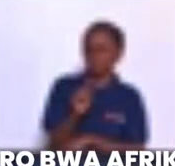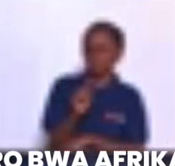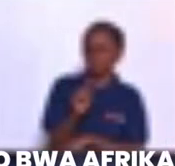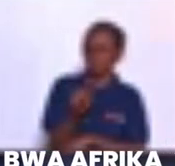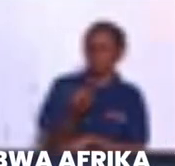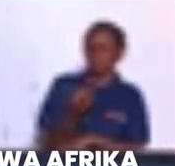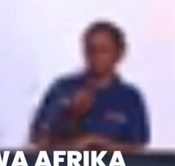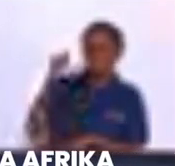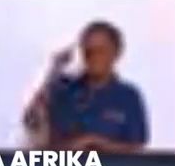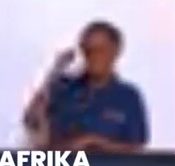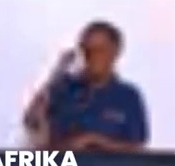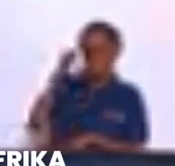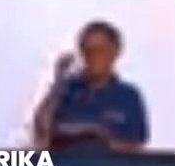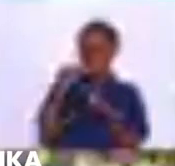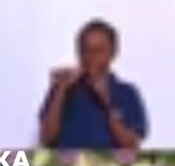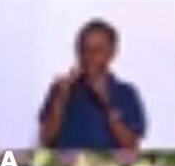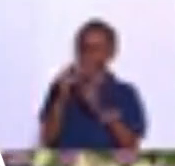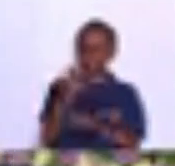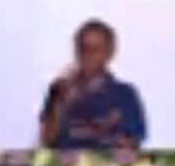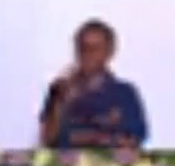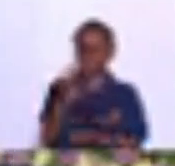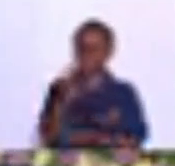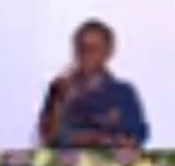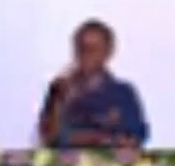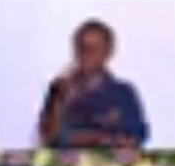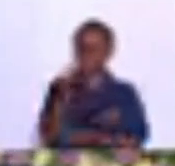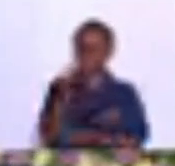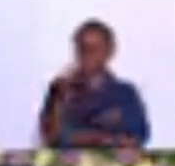I've been thinking of you.